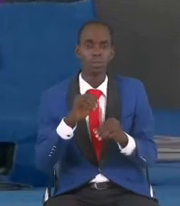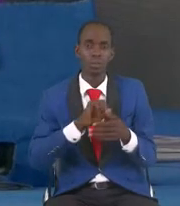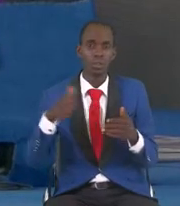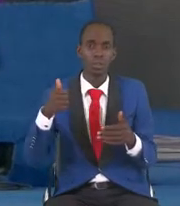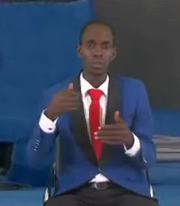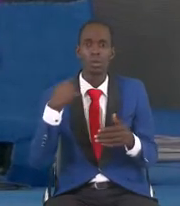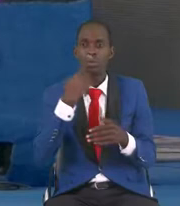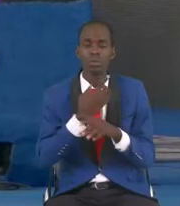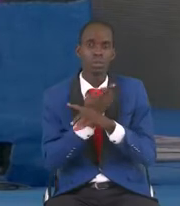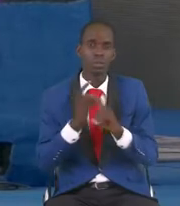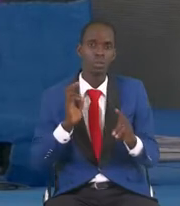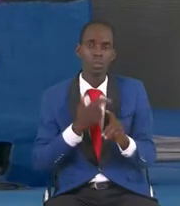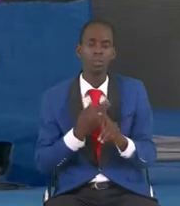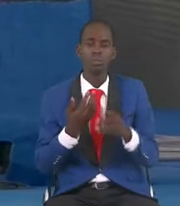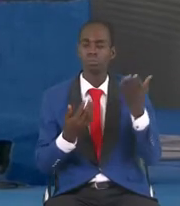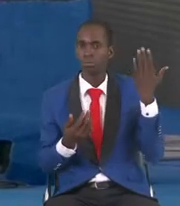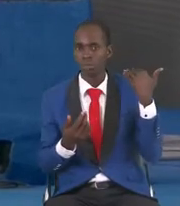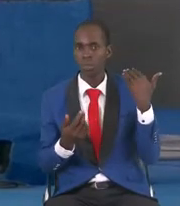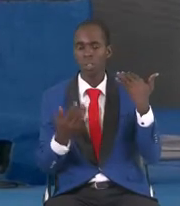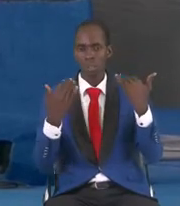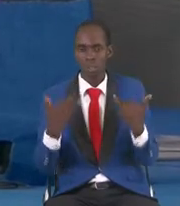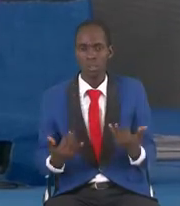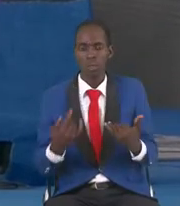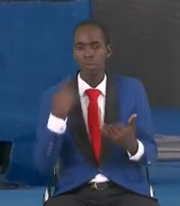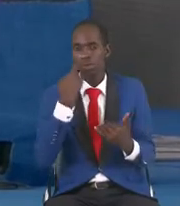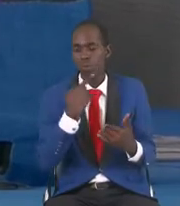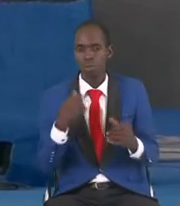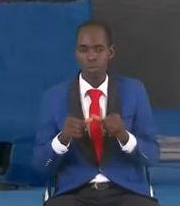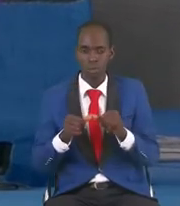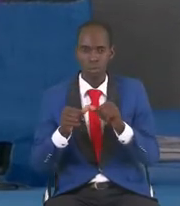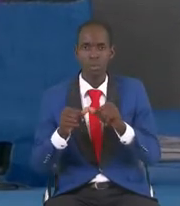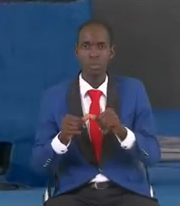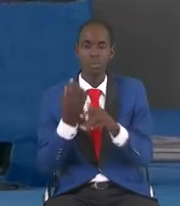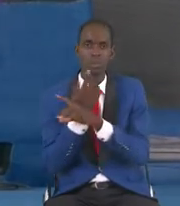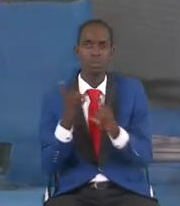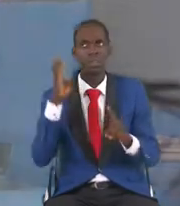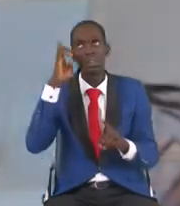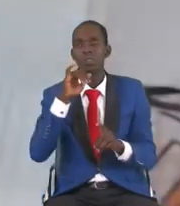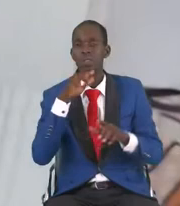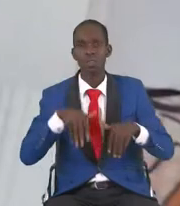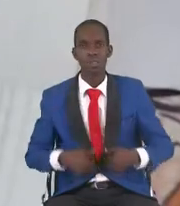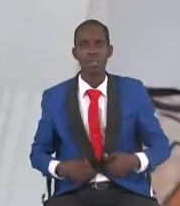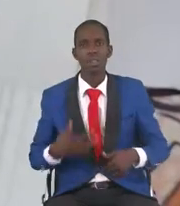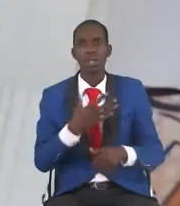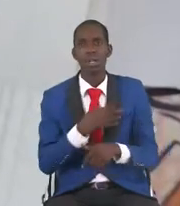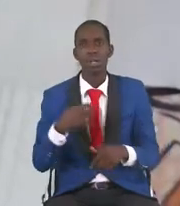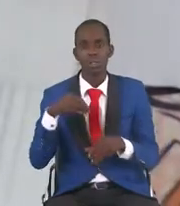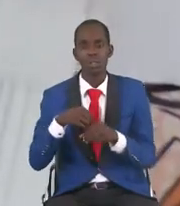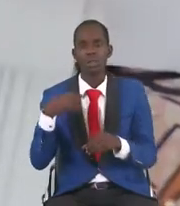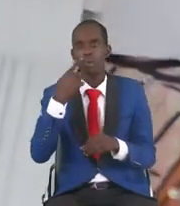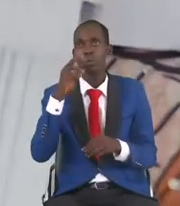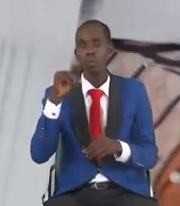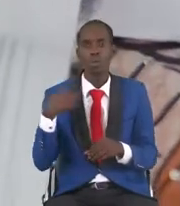deliver. He's not tired. He's done it before, he'll do it again. And then in whom we trust that he